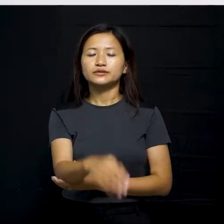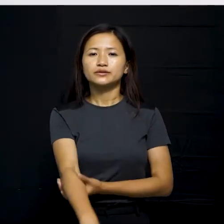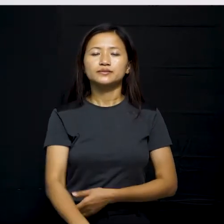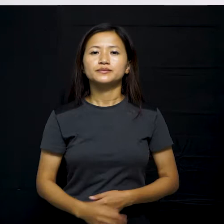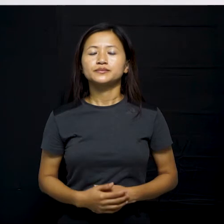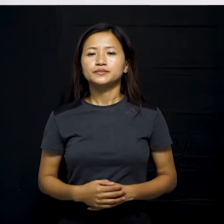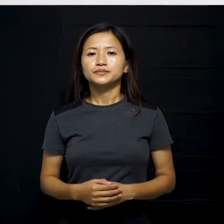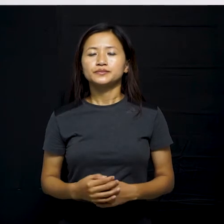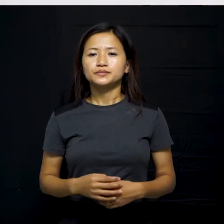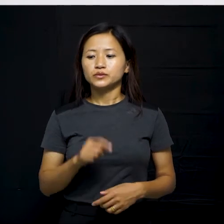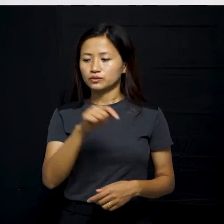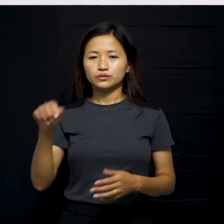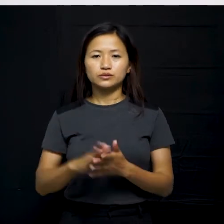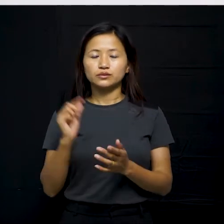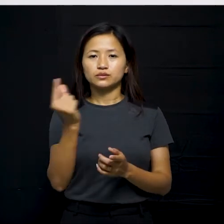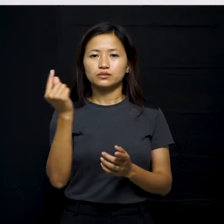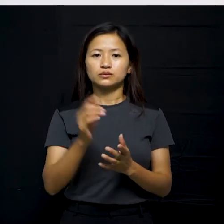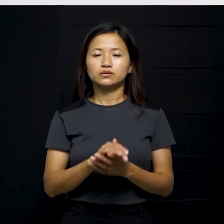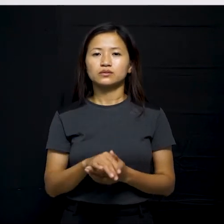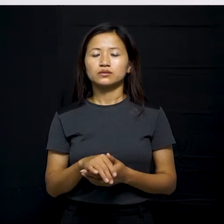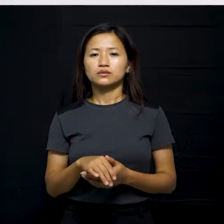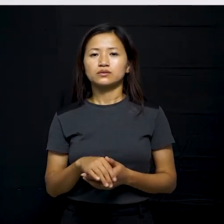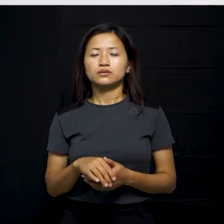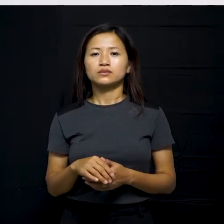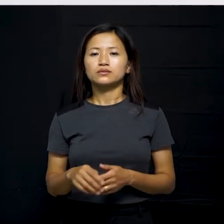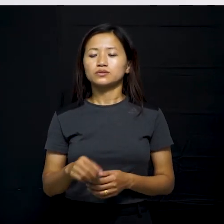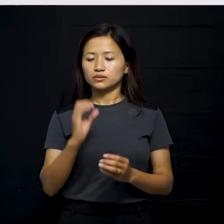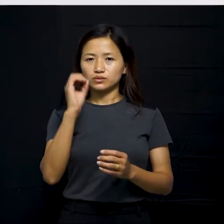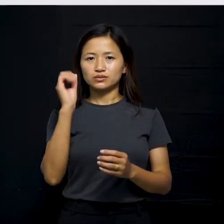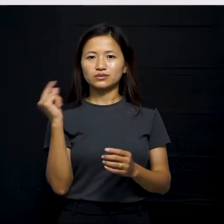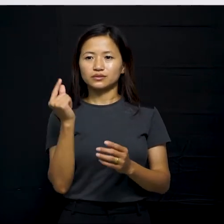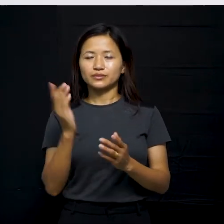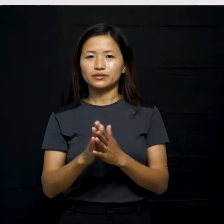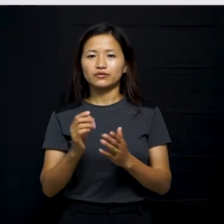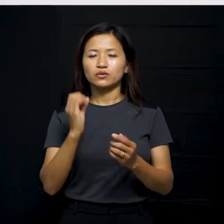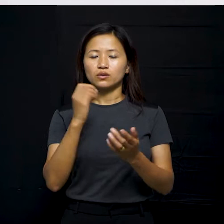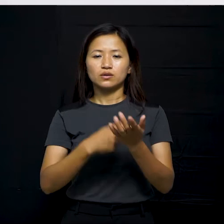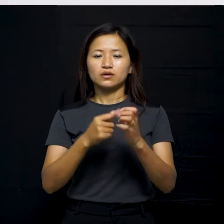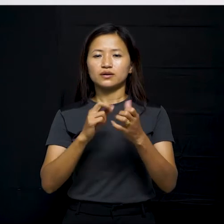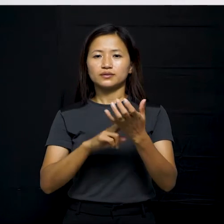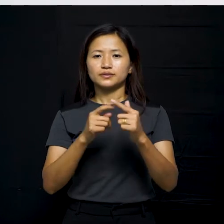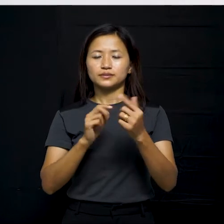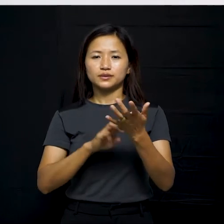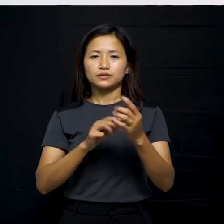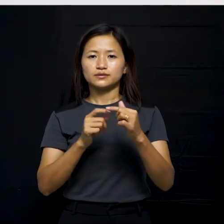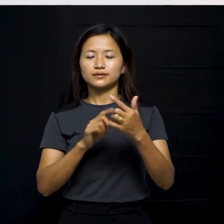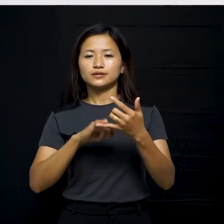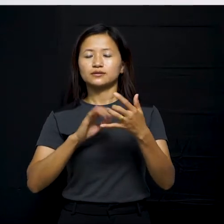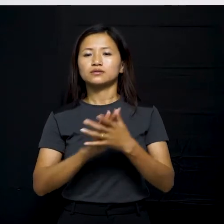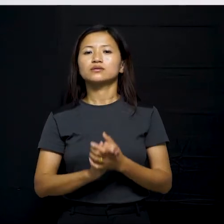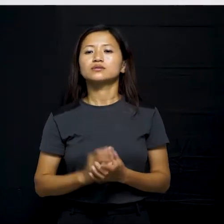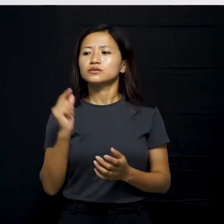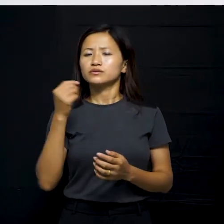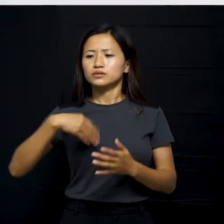of an elephant, which is used to make the ornaments of the Nagas. So even now also, if you go